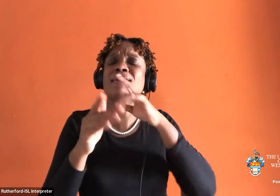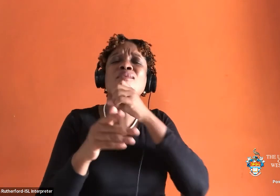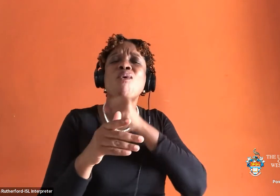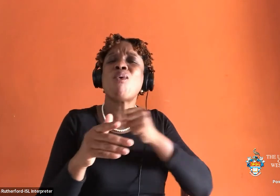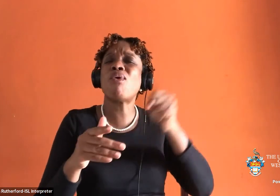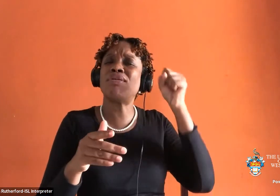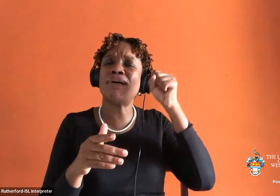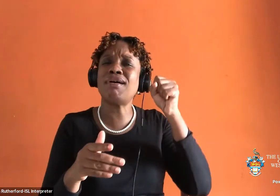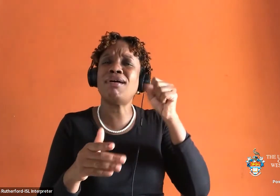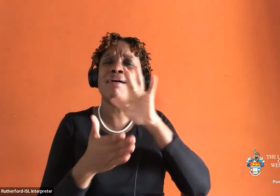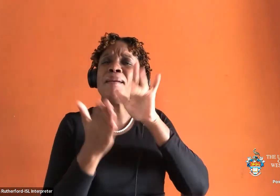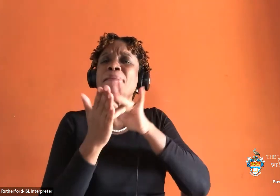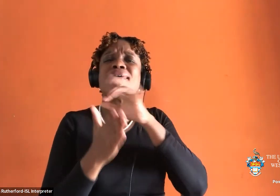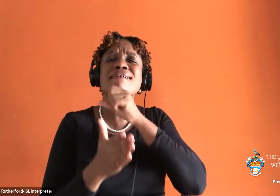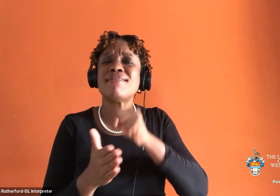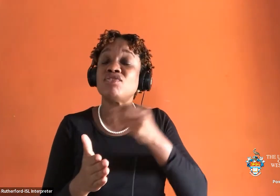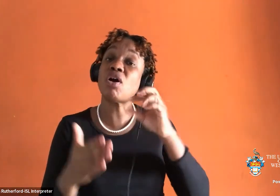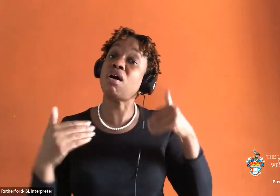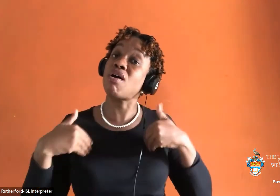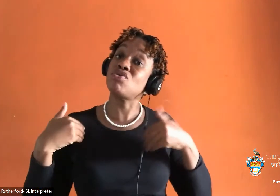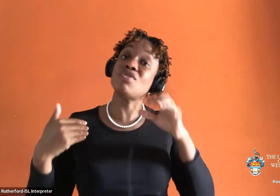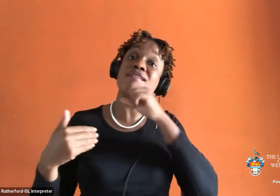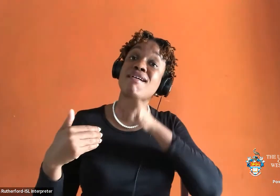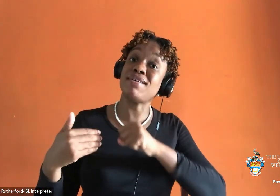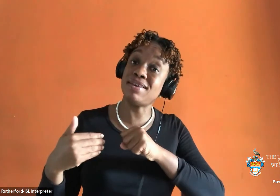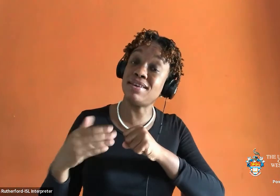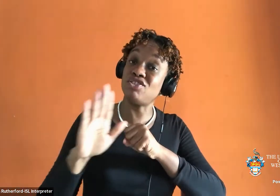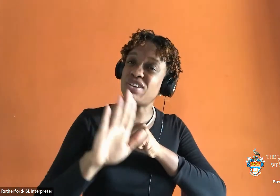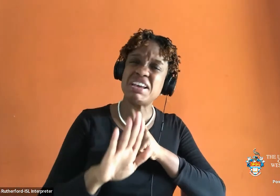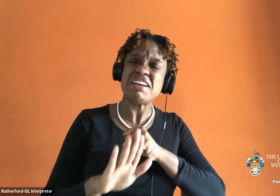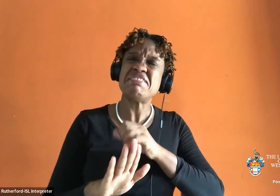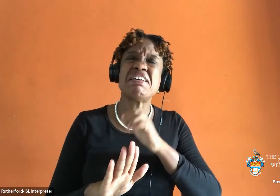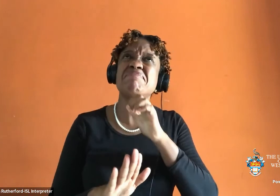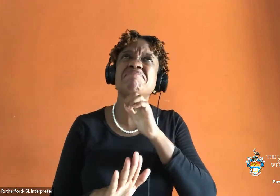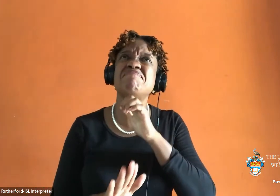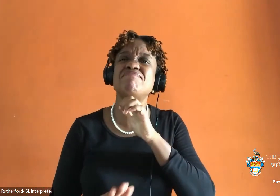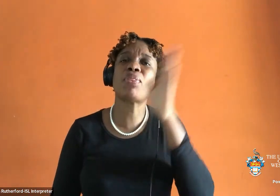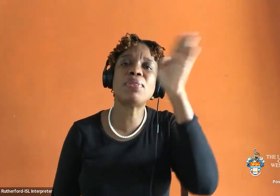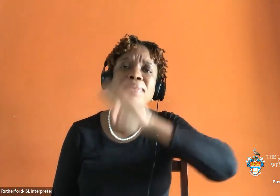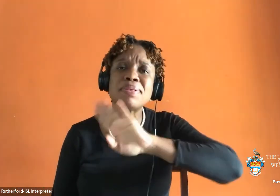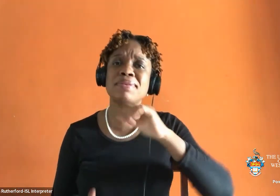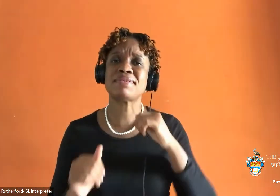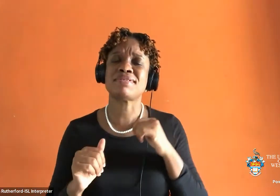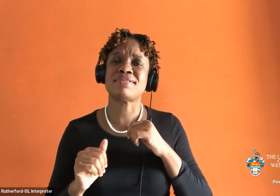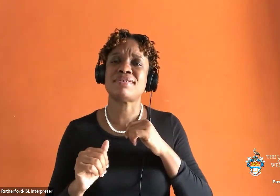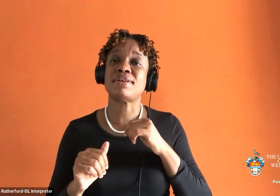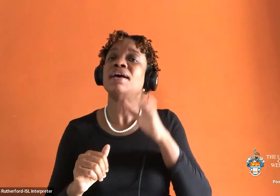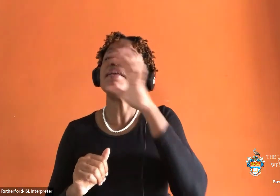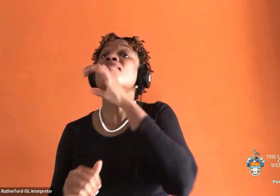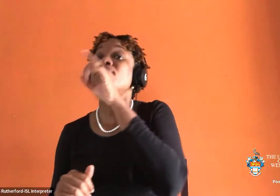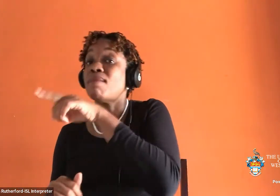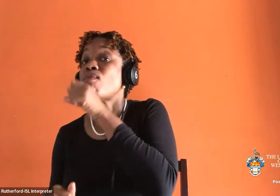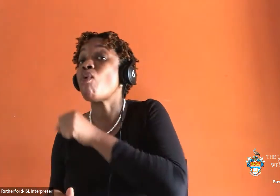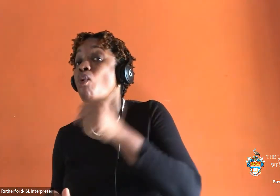or younger age, for example, as much as they see it in the older persons. And so they may not easily relate to it. However,